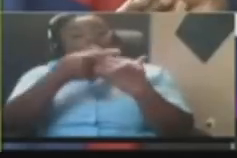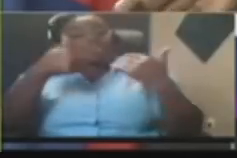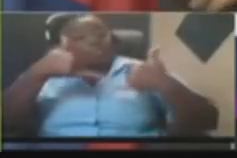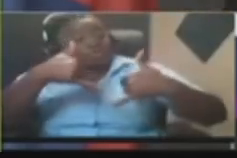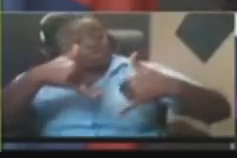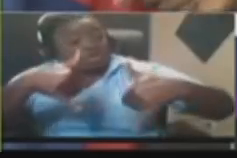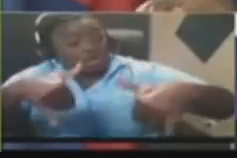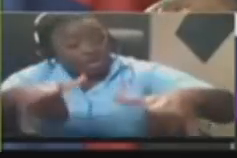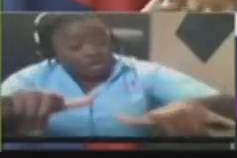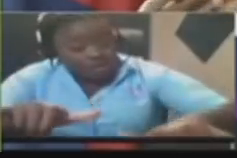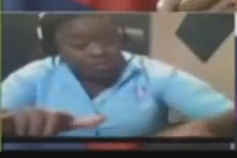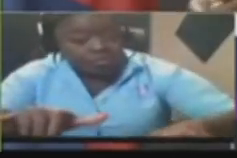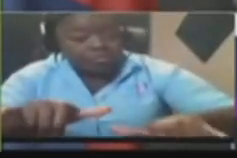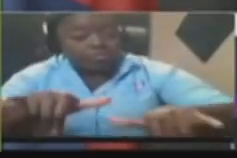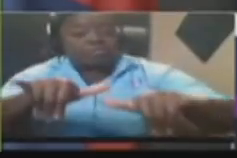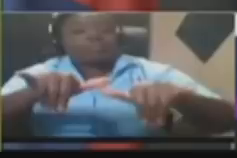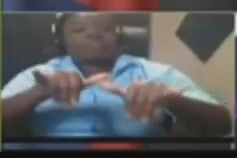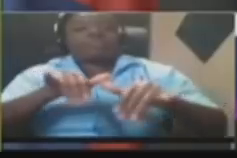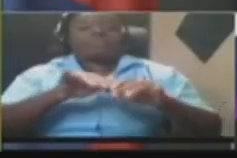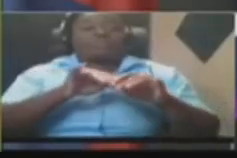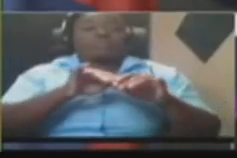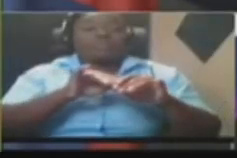Minister has read out